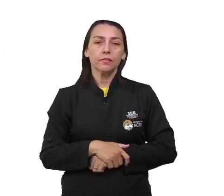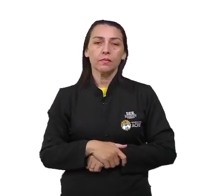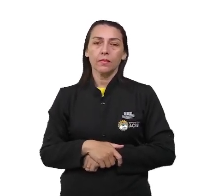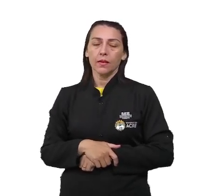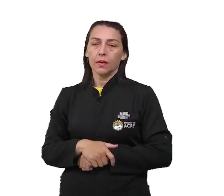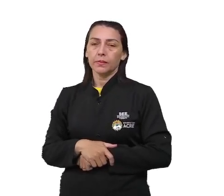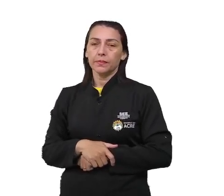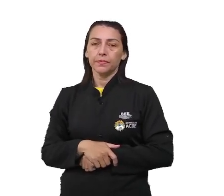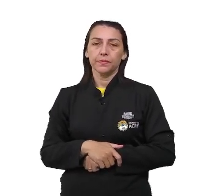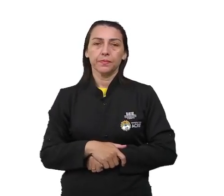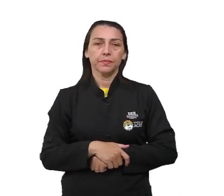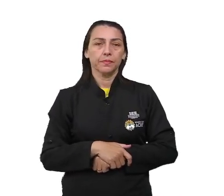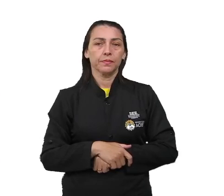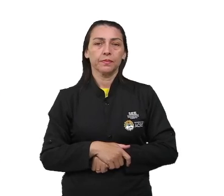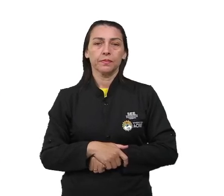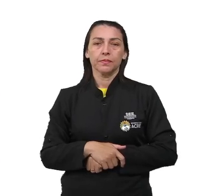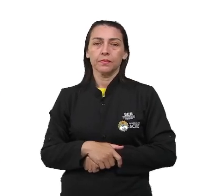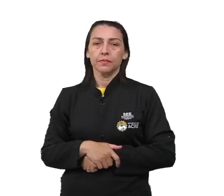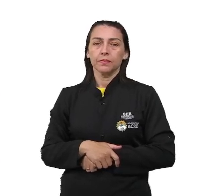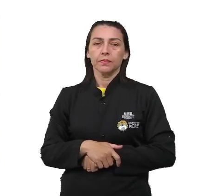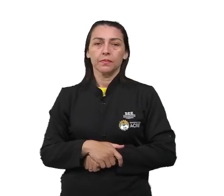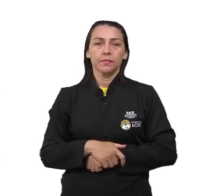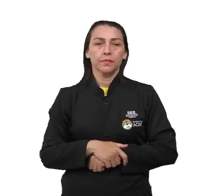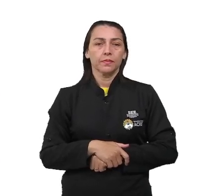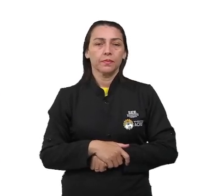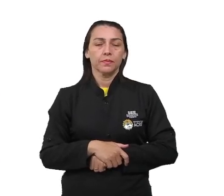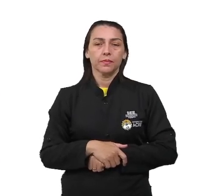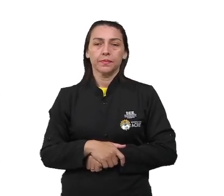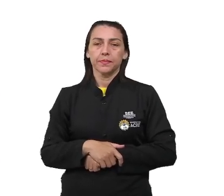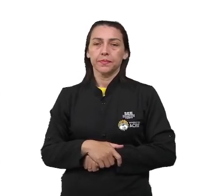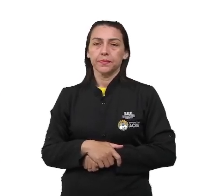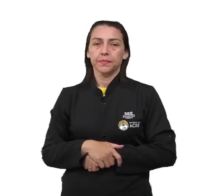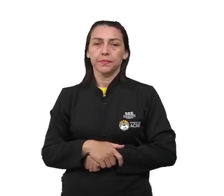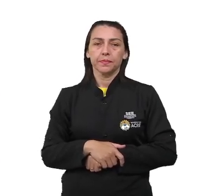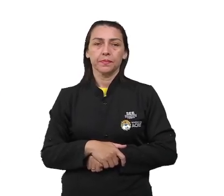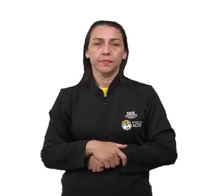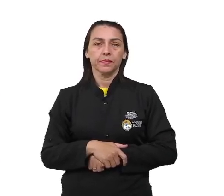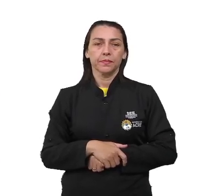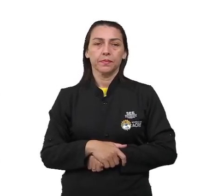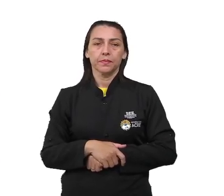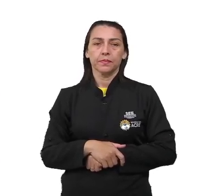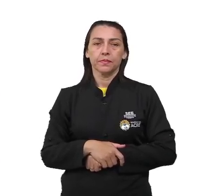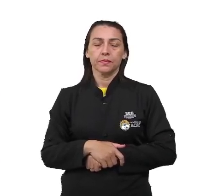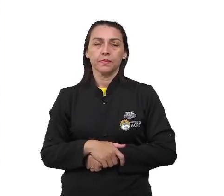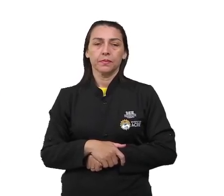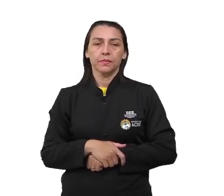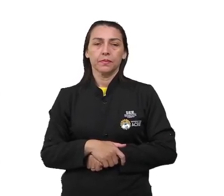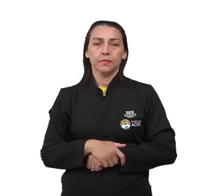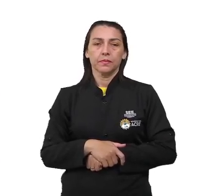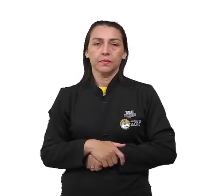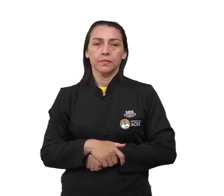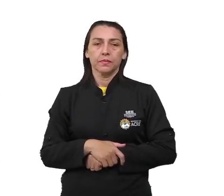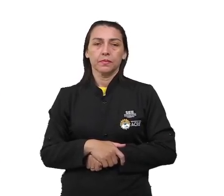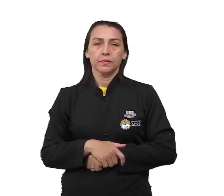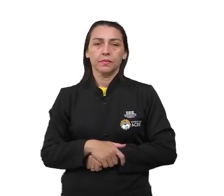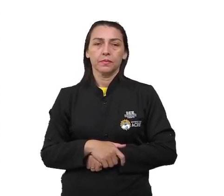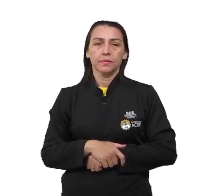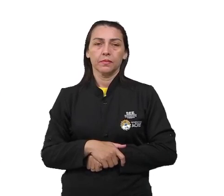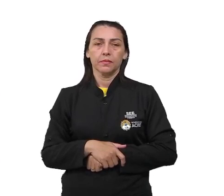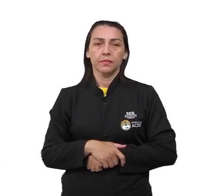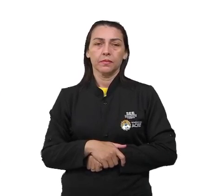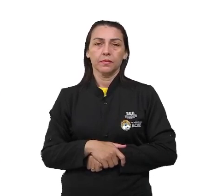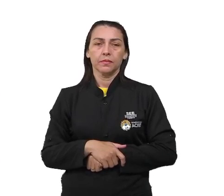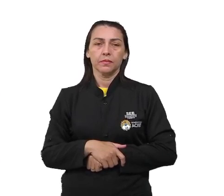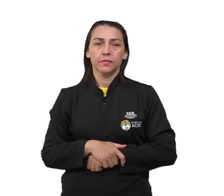England in 1566. Considered by many to be similar to baseball, it